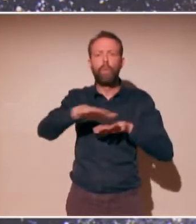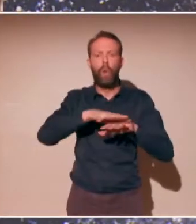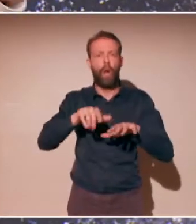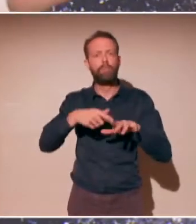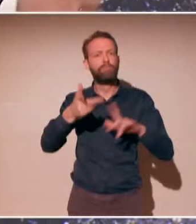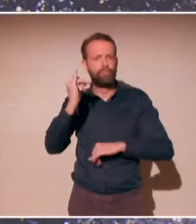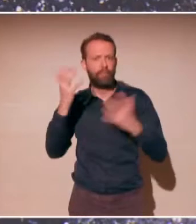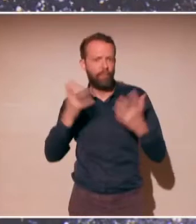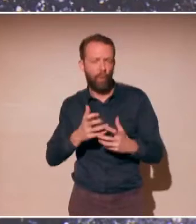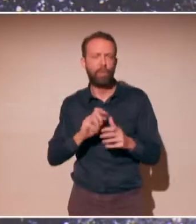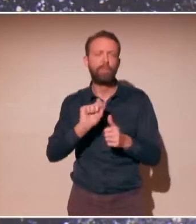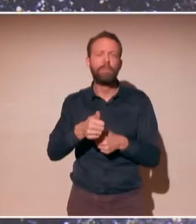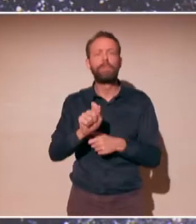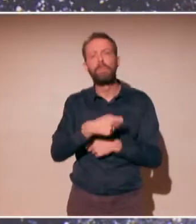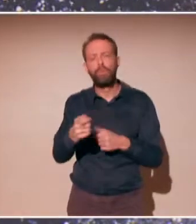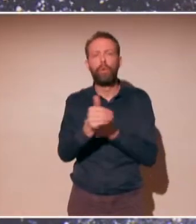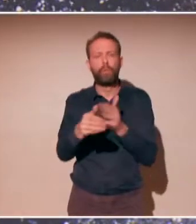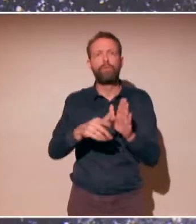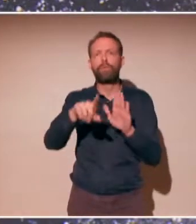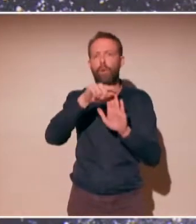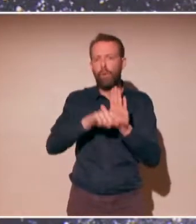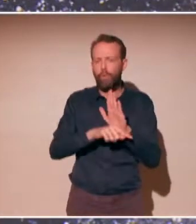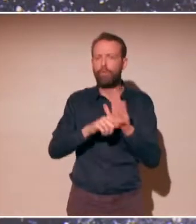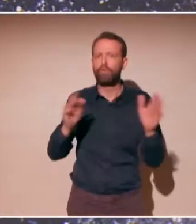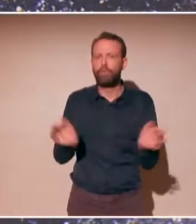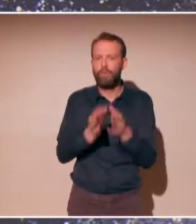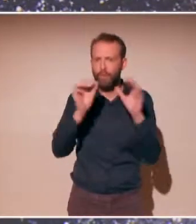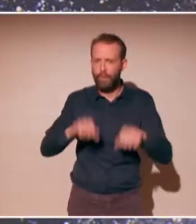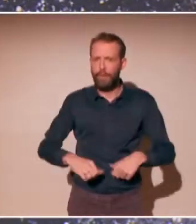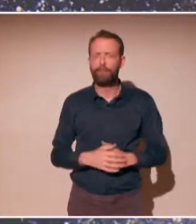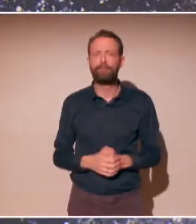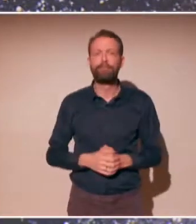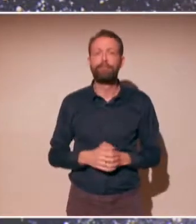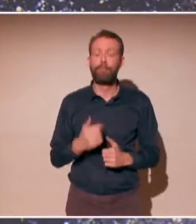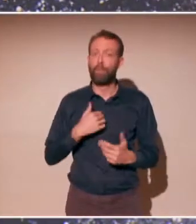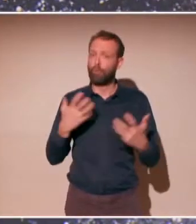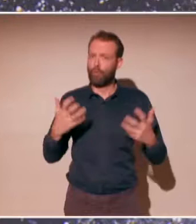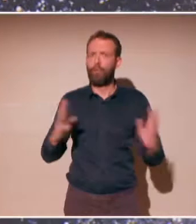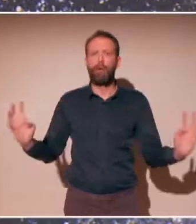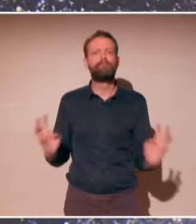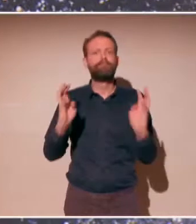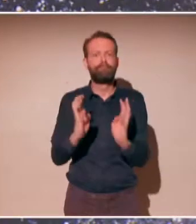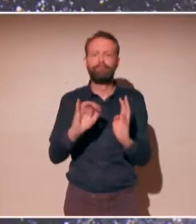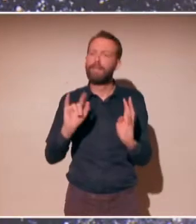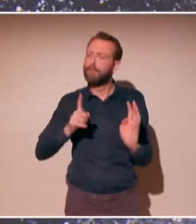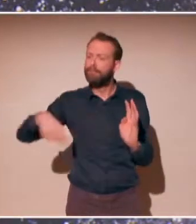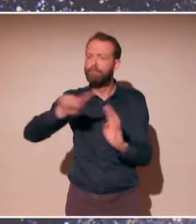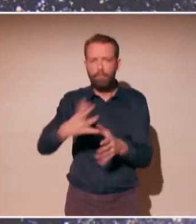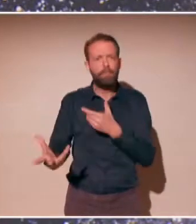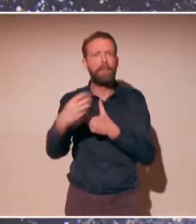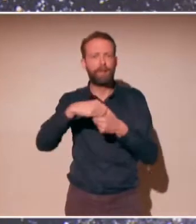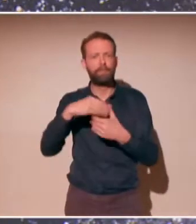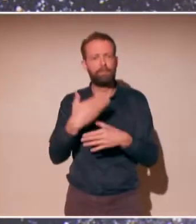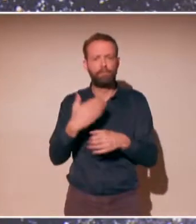on in certain regions that will be voluntary regions. We will have an exceptional regulation framework for those areas,